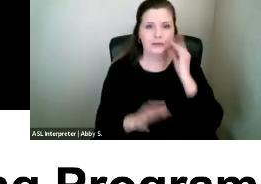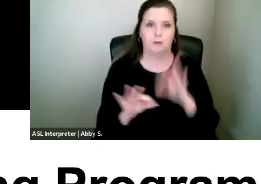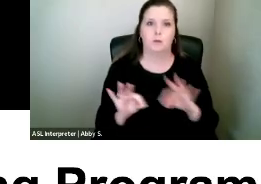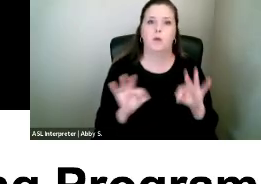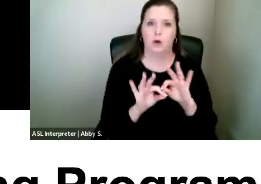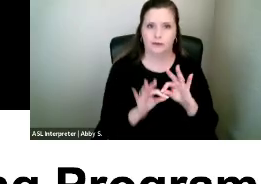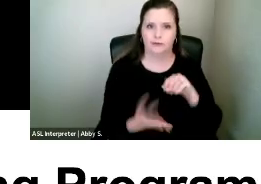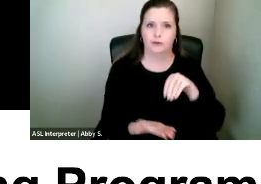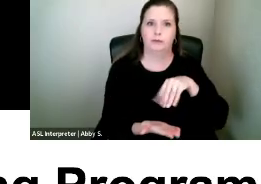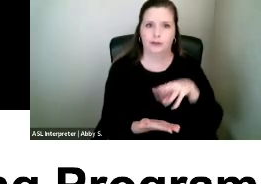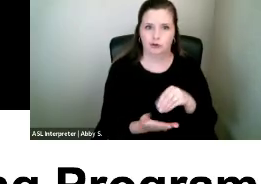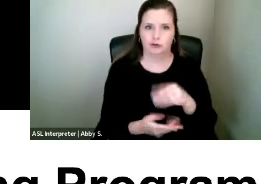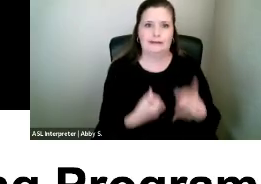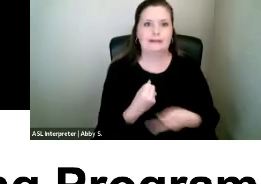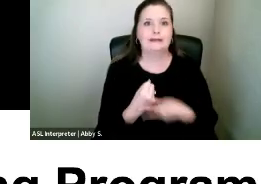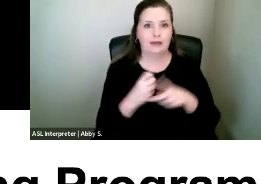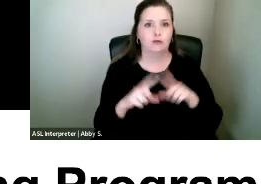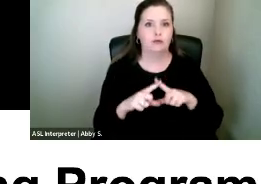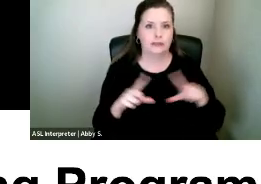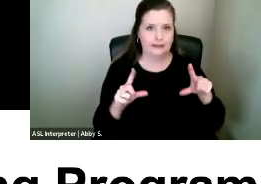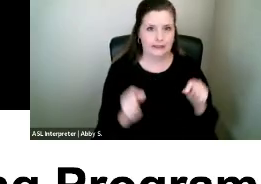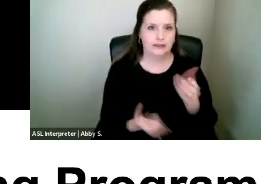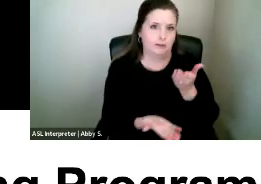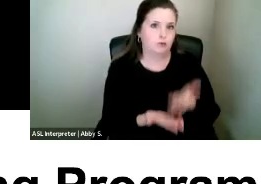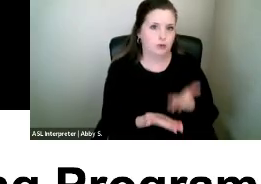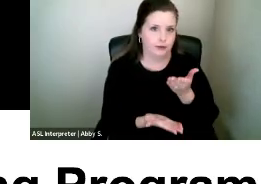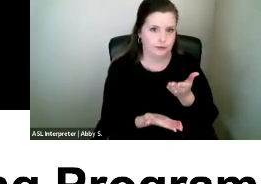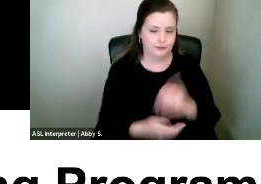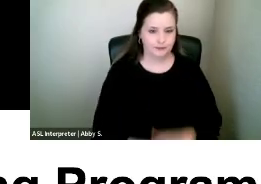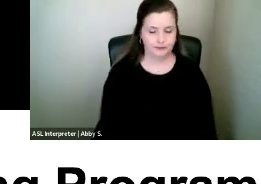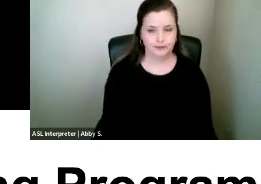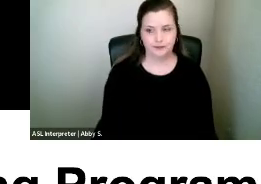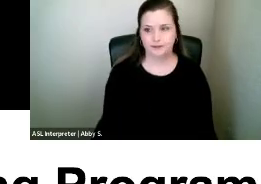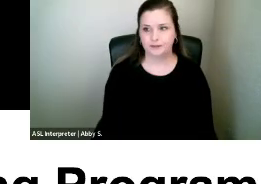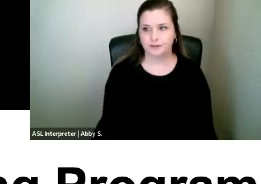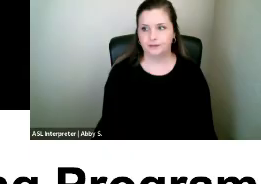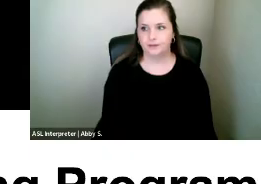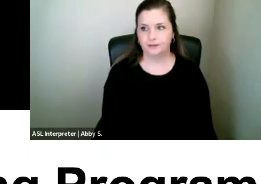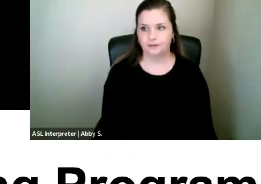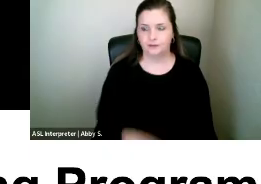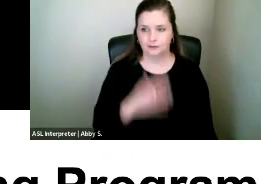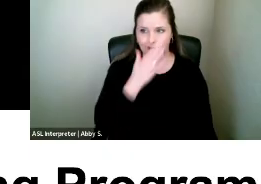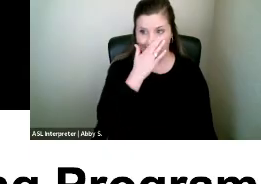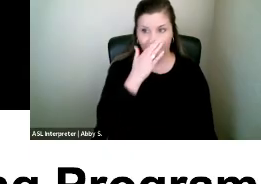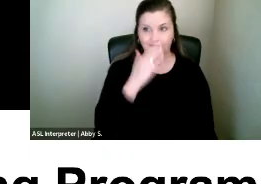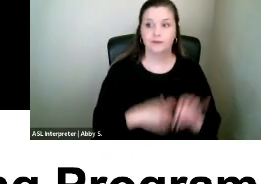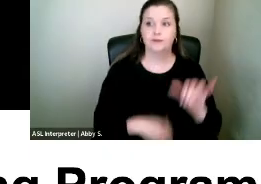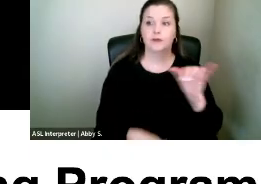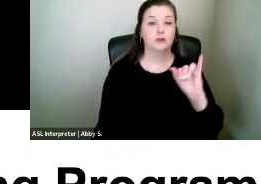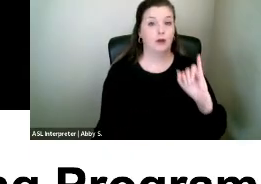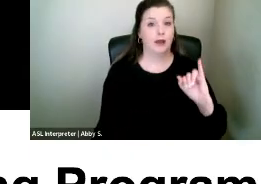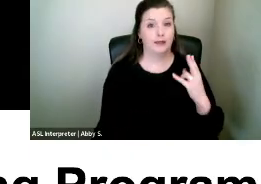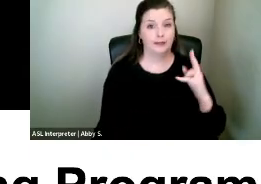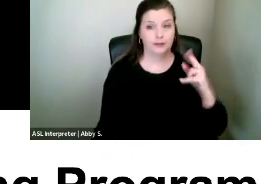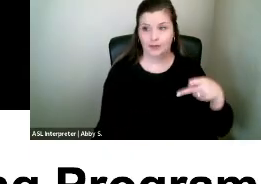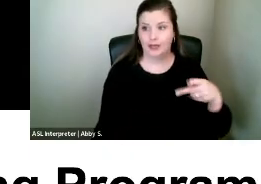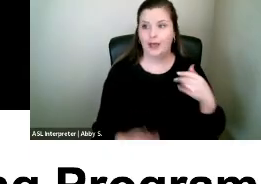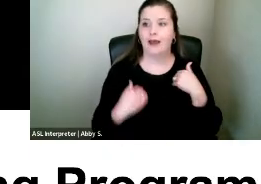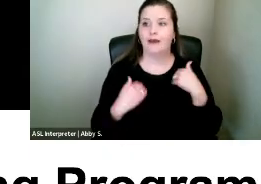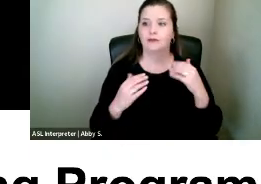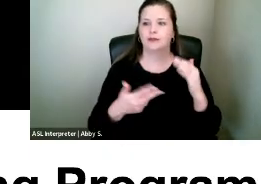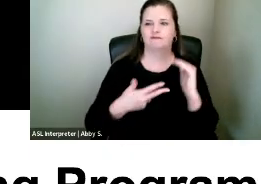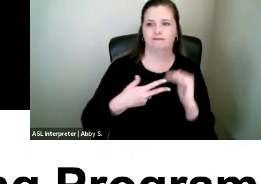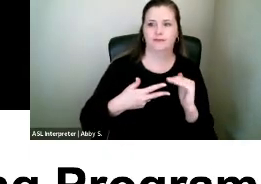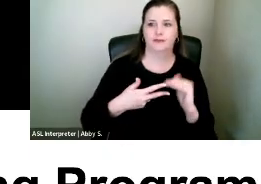And there's also under the IHP program, Serious Needs Assistance or ONA,